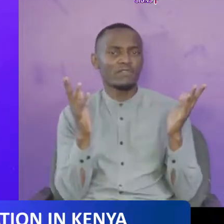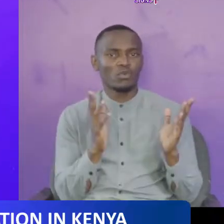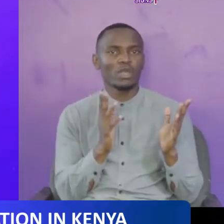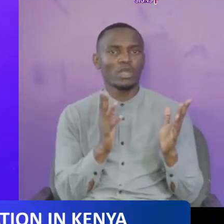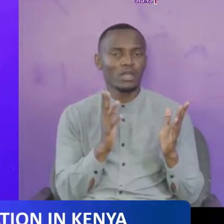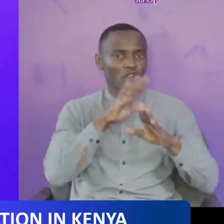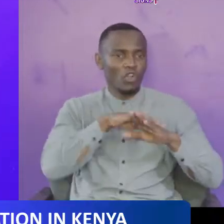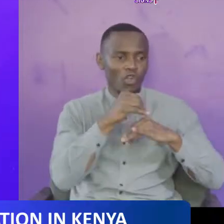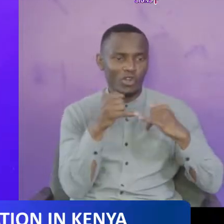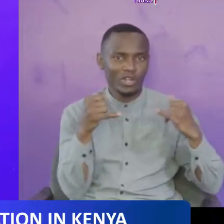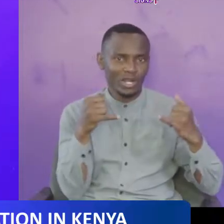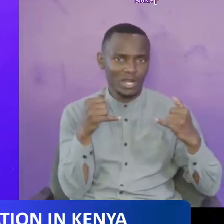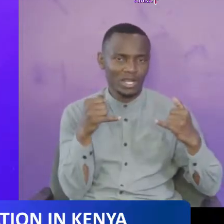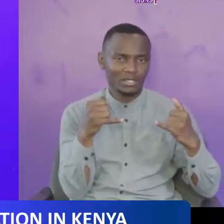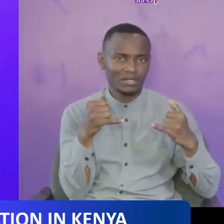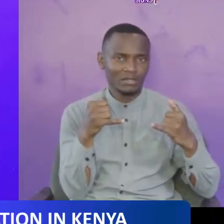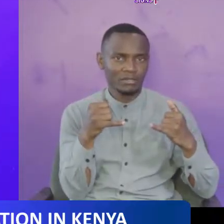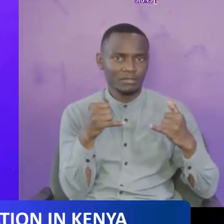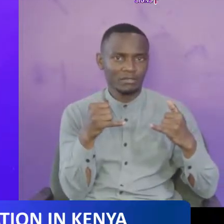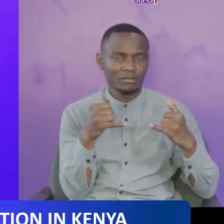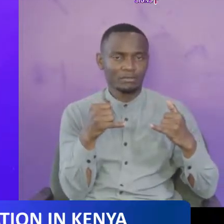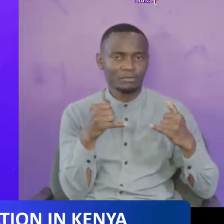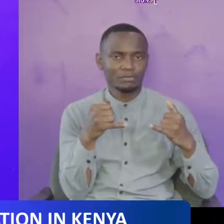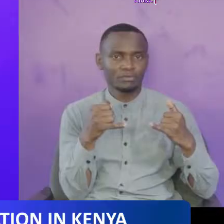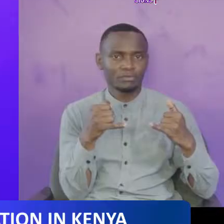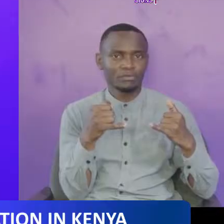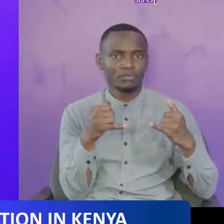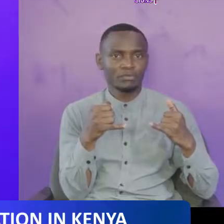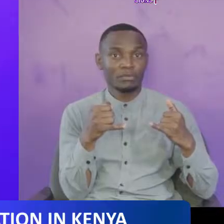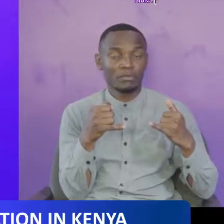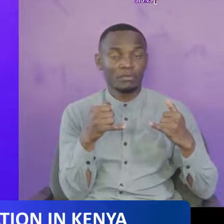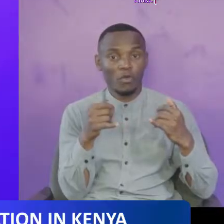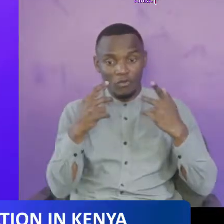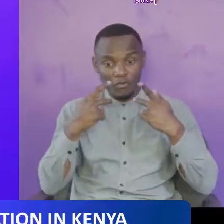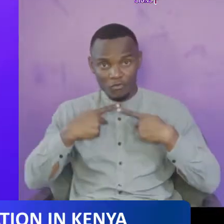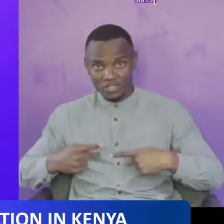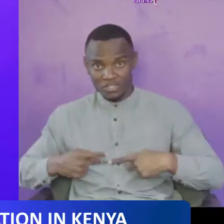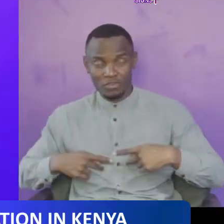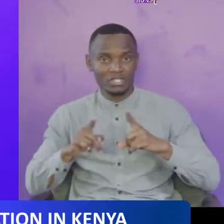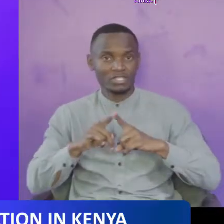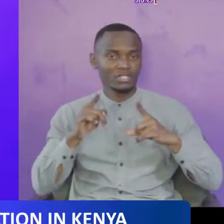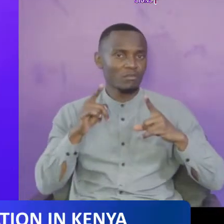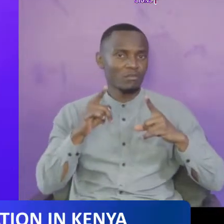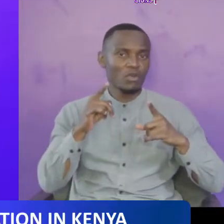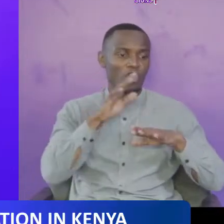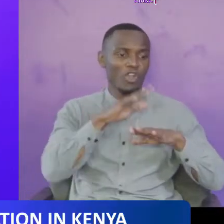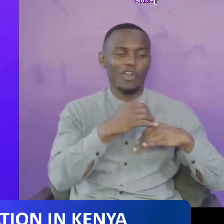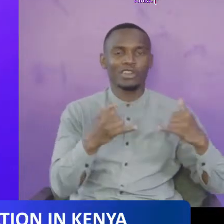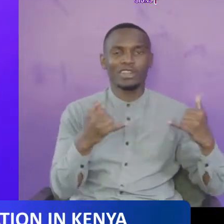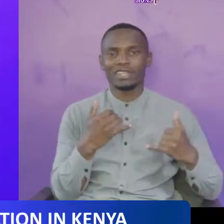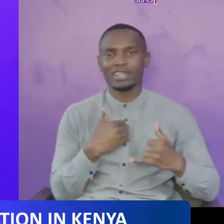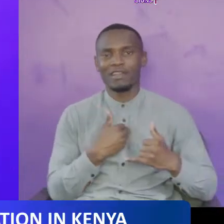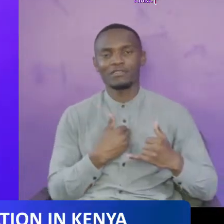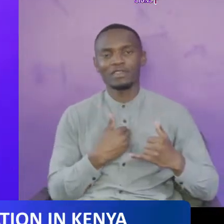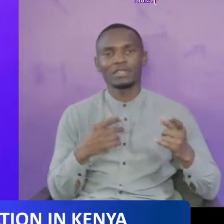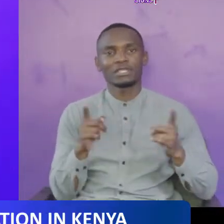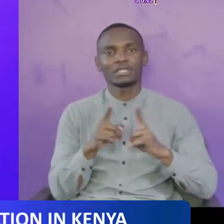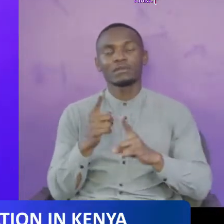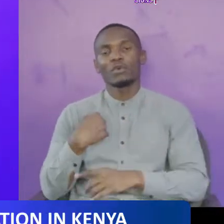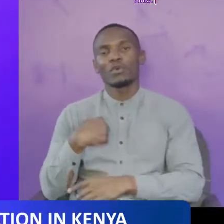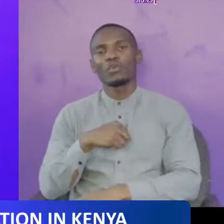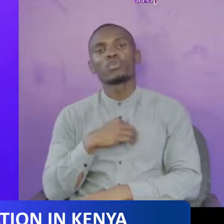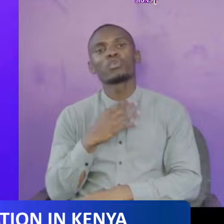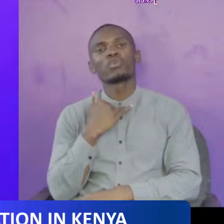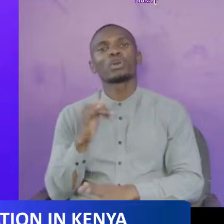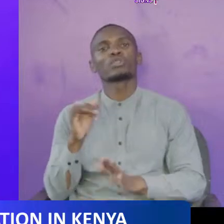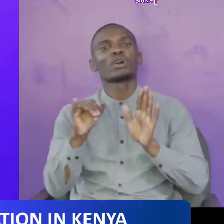that technology that we are able to teach you from wherever you are in the world. Just being able to identify with our learners who do not necessarily want